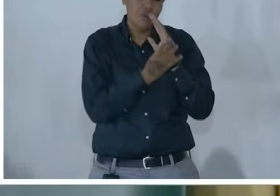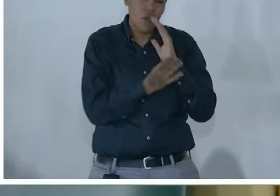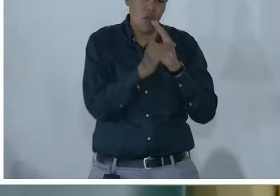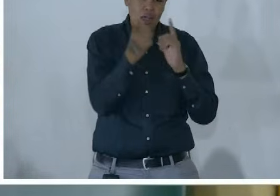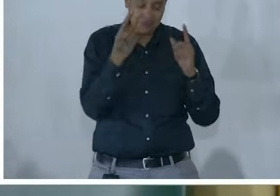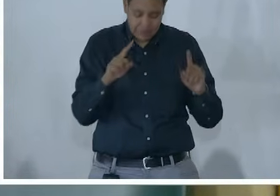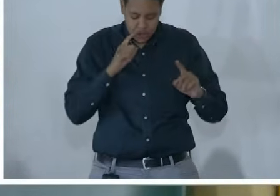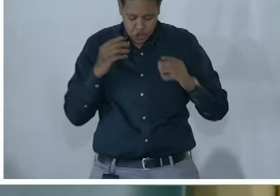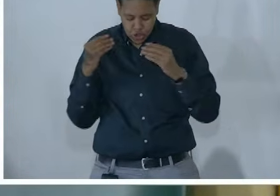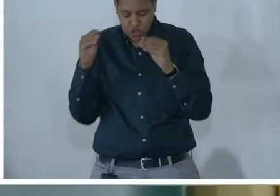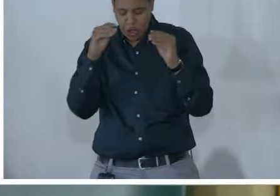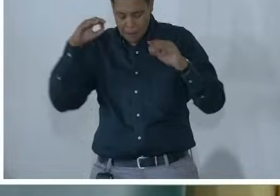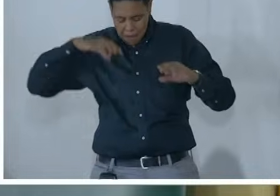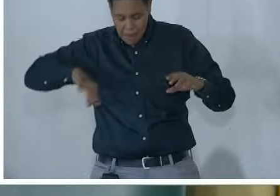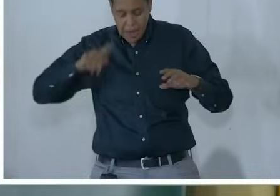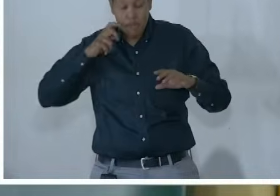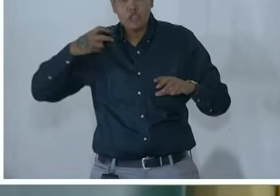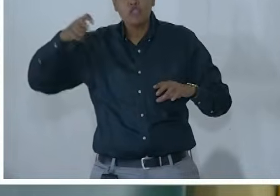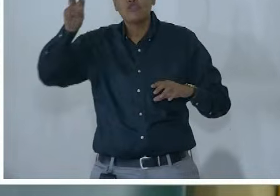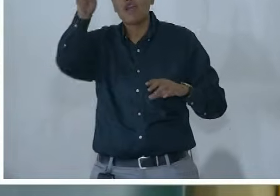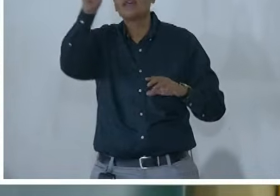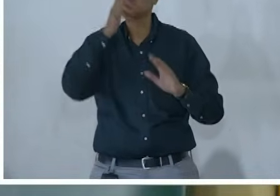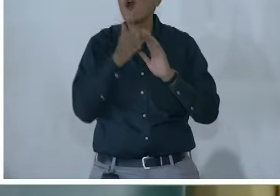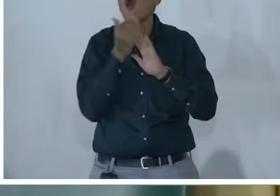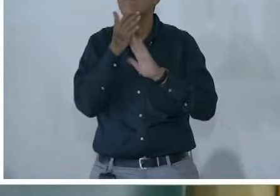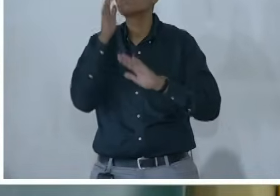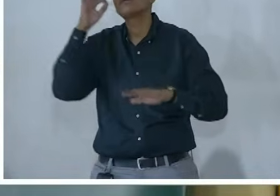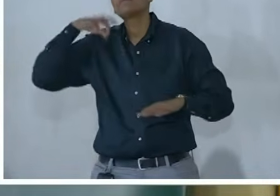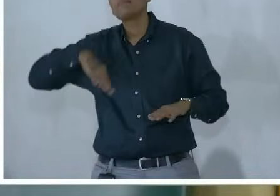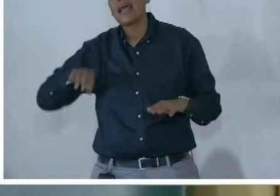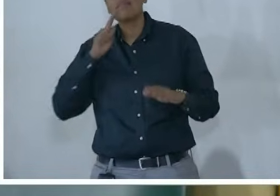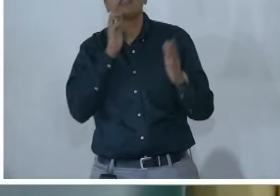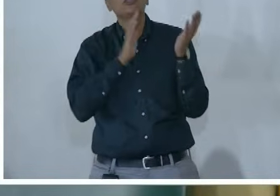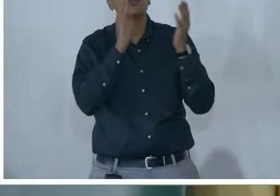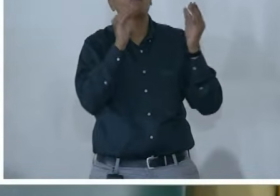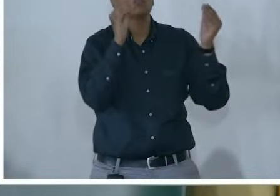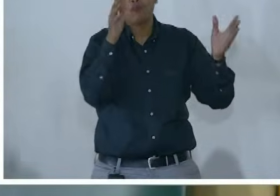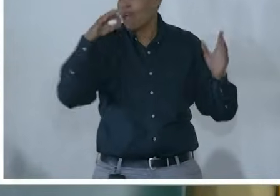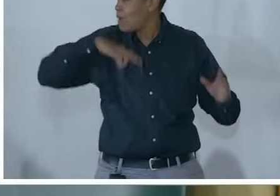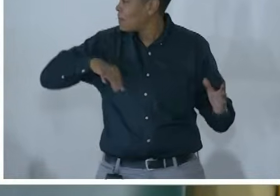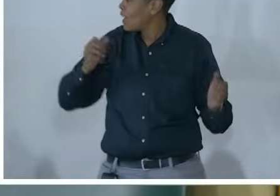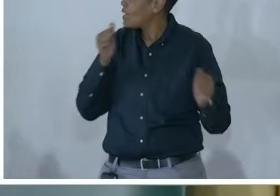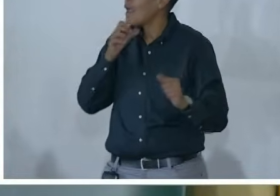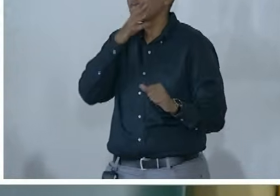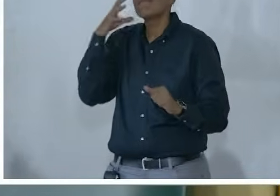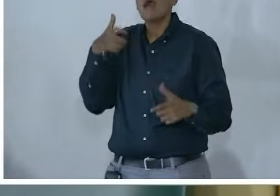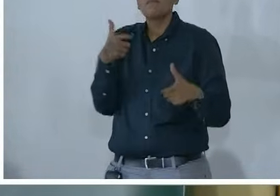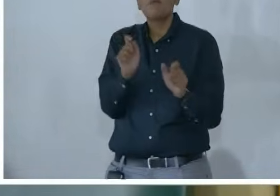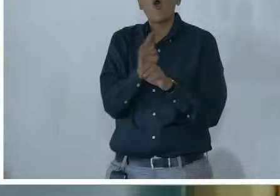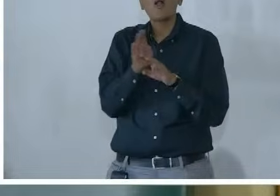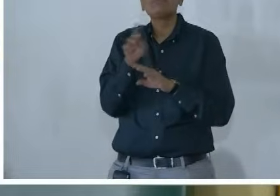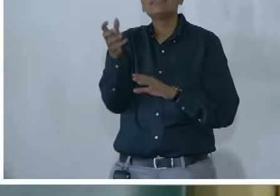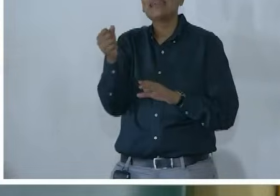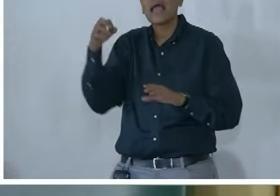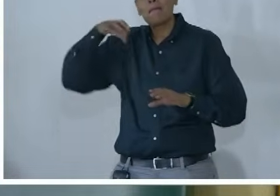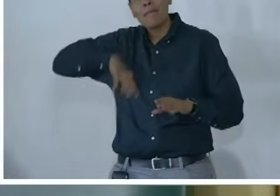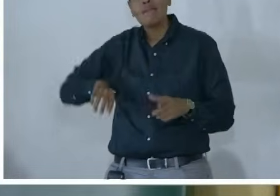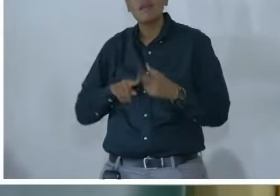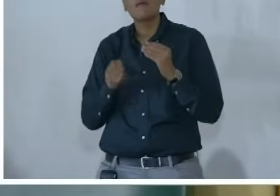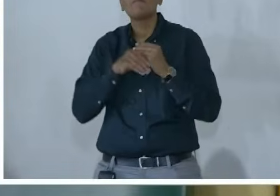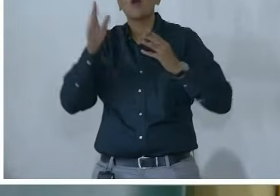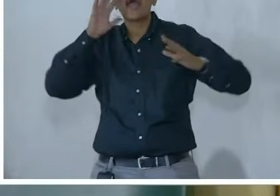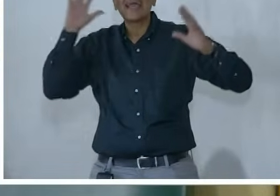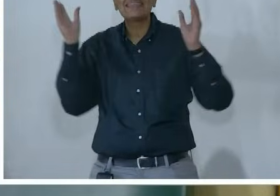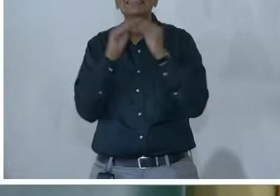benefit, transport operators benefit, service providers benefit, farmers and small businesses benefit, and